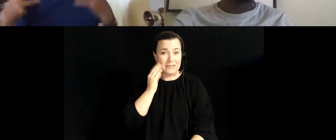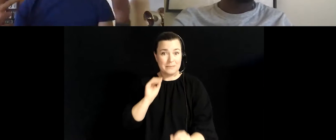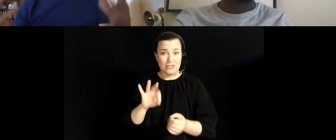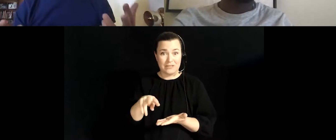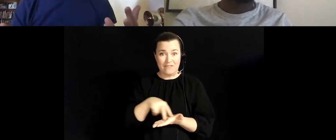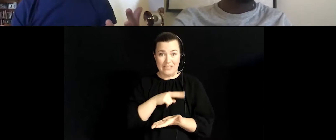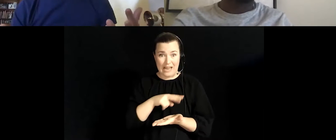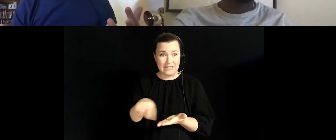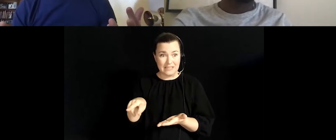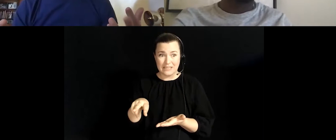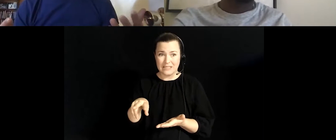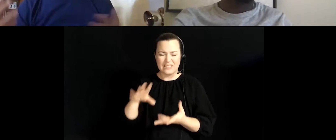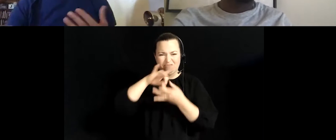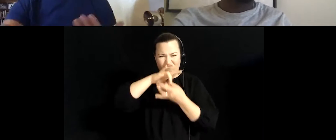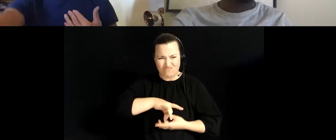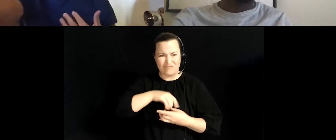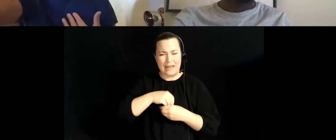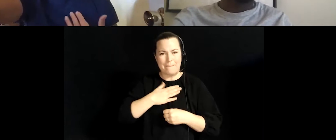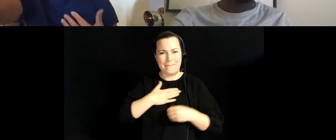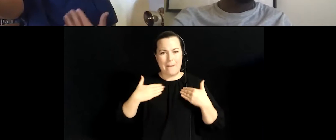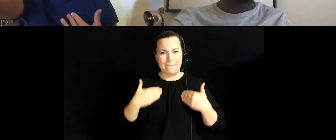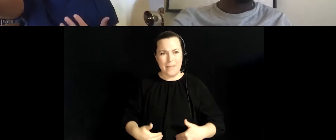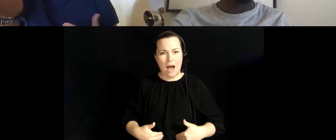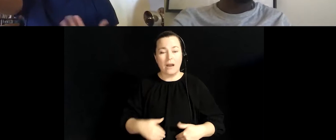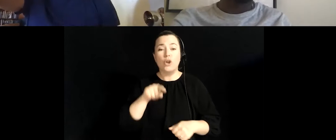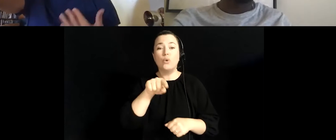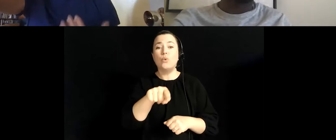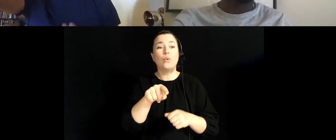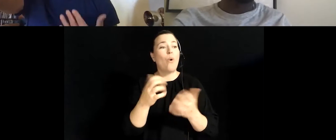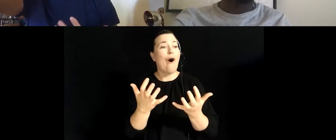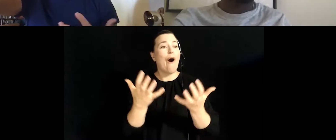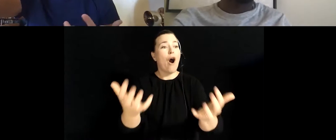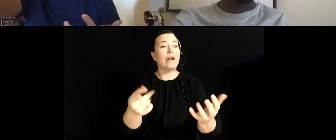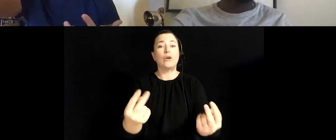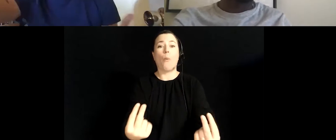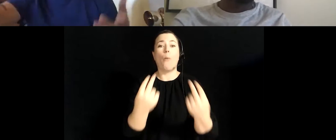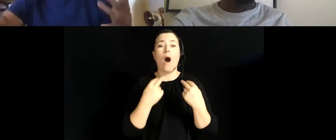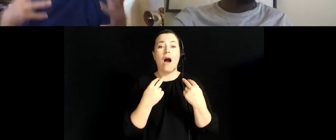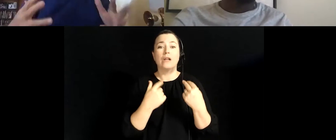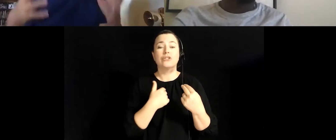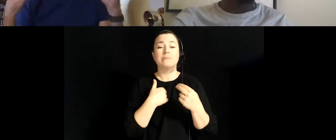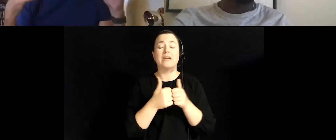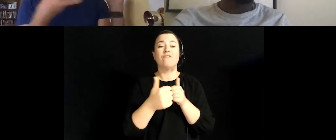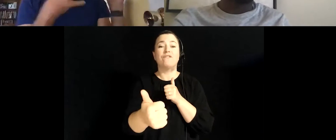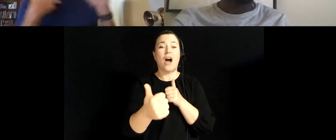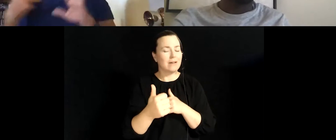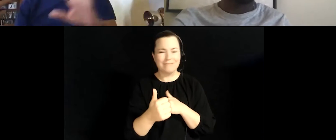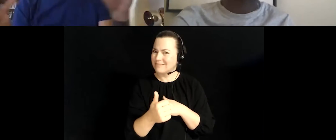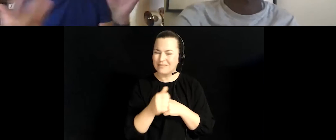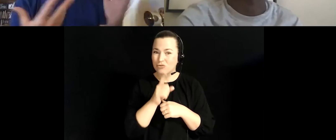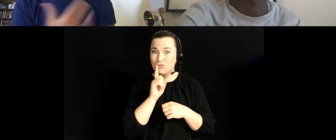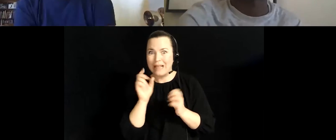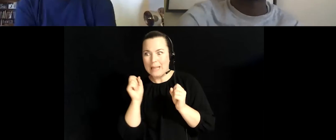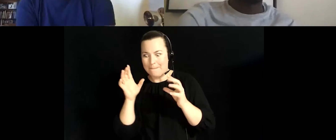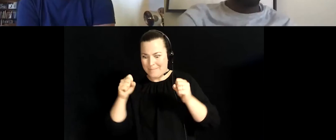is really centered in my own body, and going, well, you get to watch it from over there in the seats, but it's really amazing over here